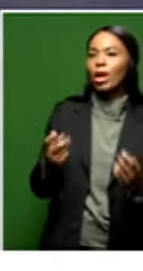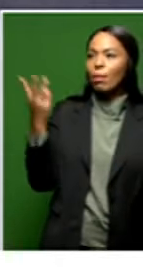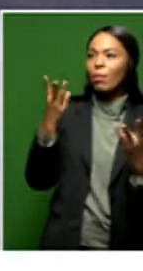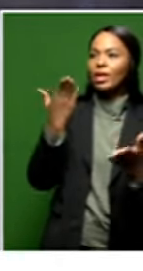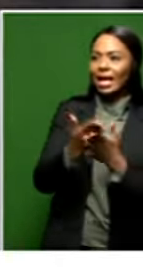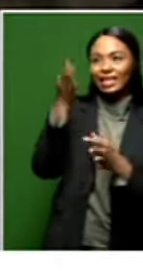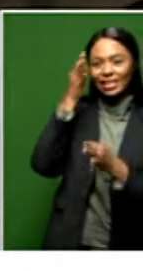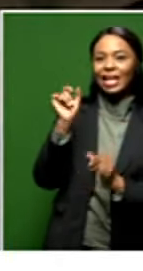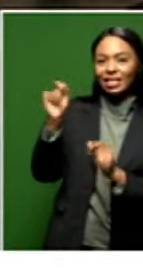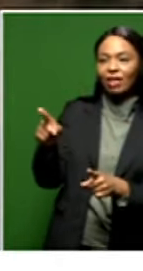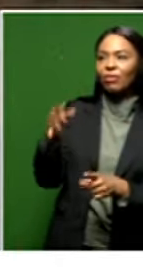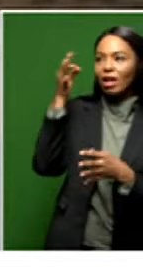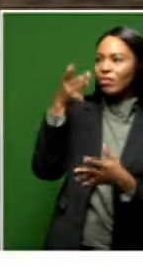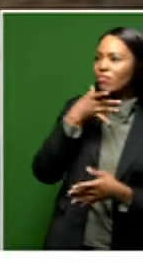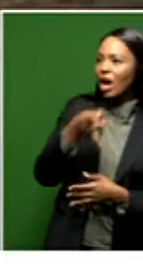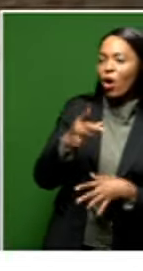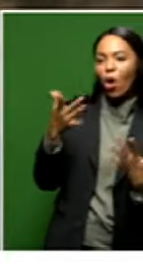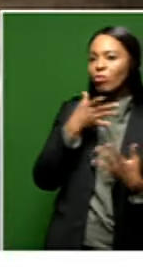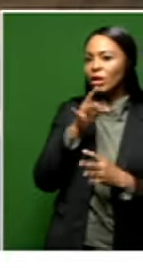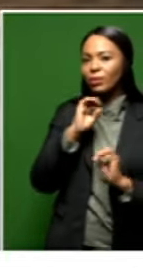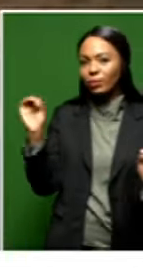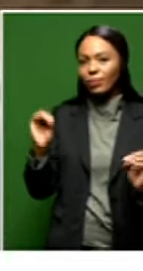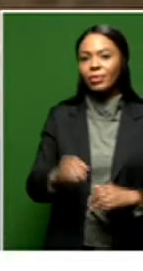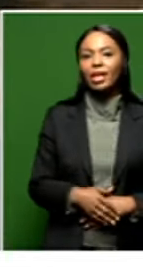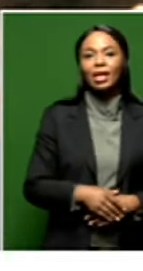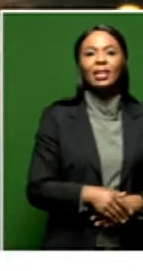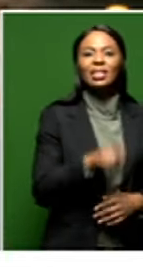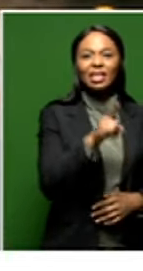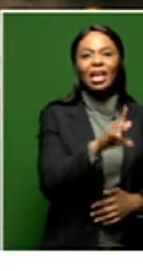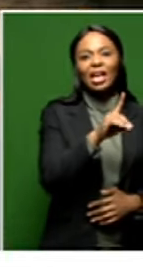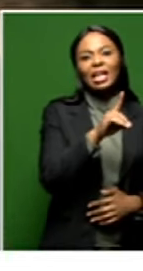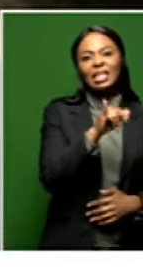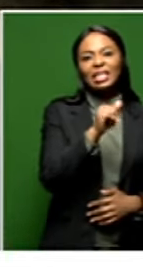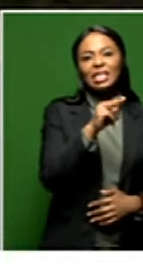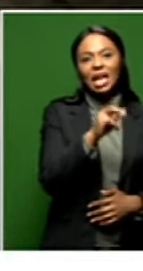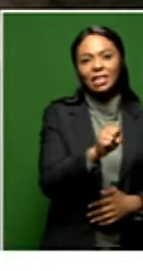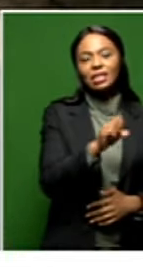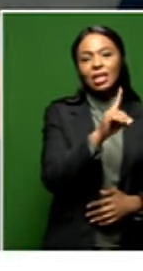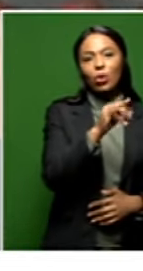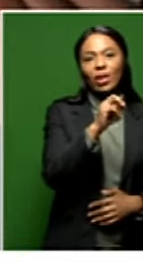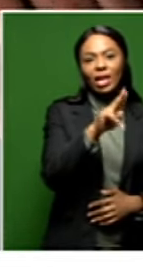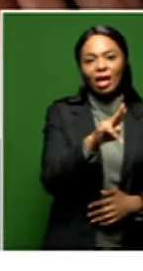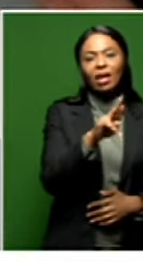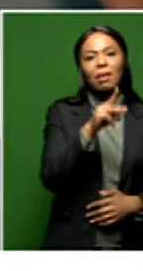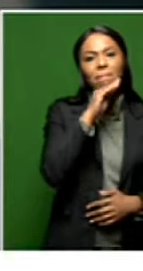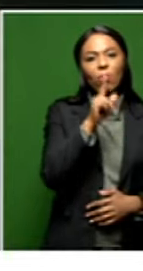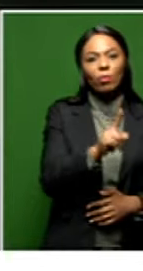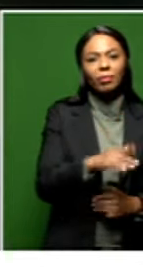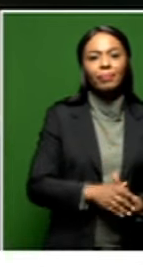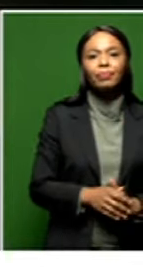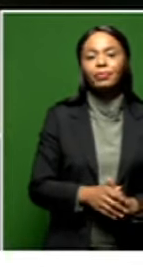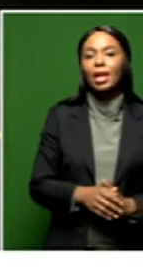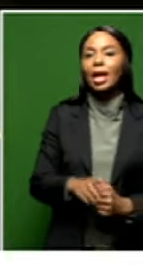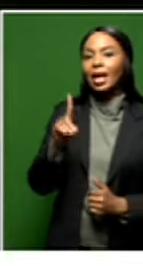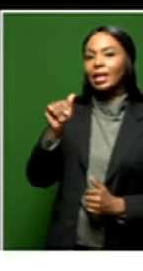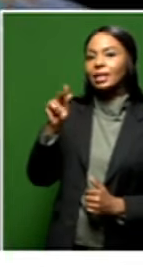True. Now take us through your single, "Dans Die Donker." Tell us more about this song and what the significance is of its title. Yeah, so